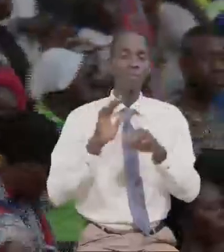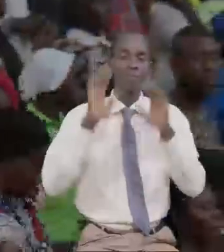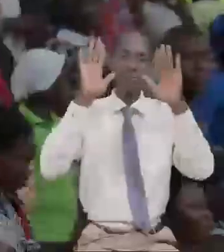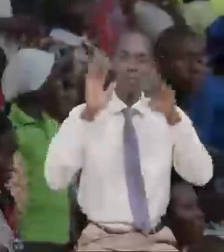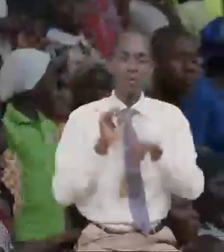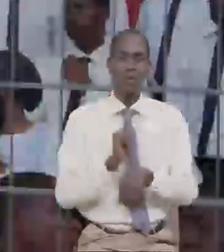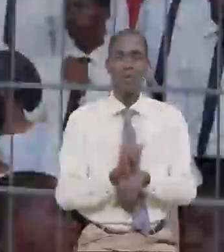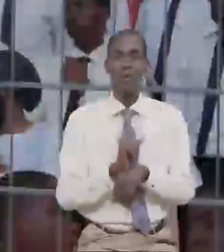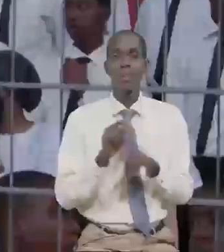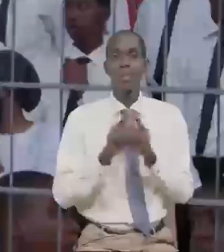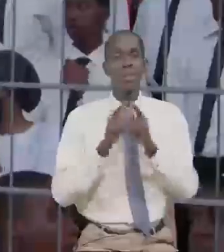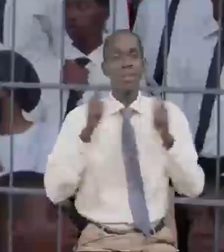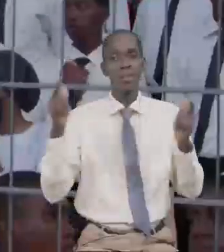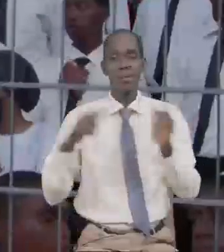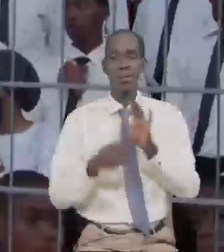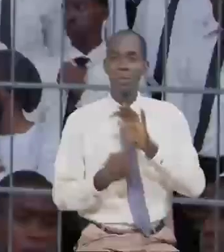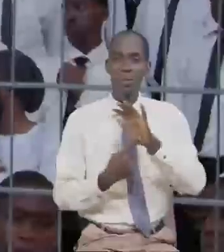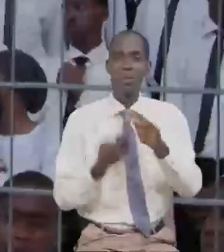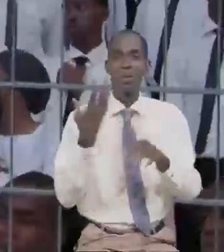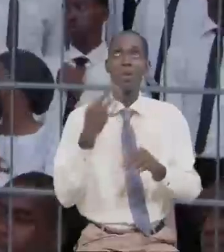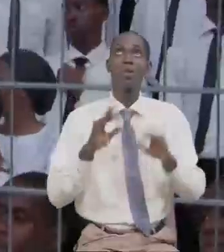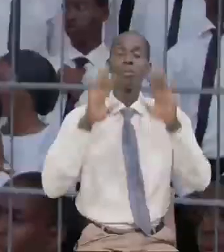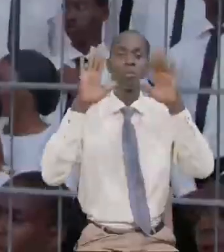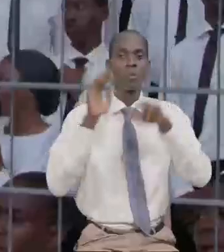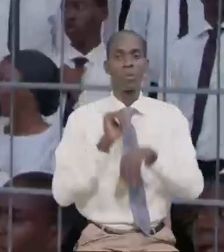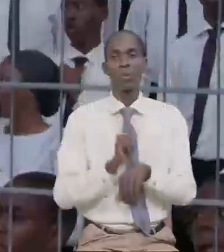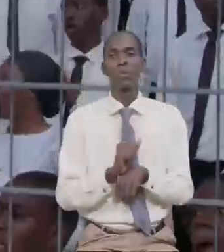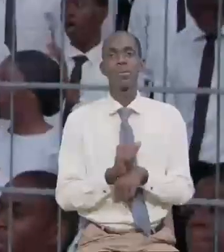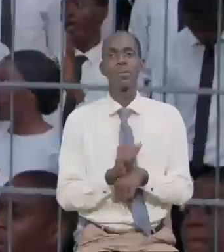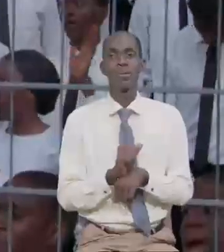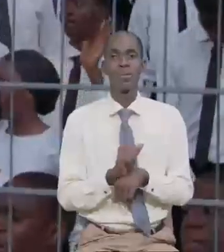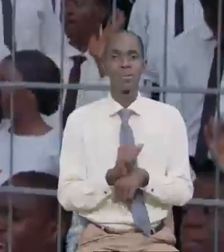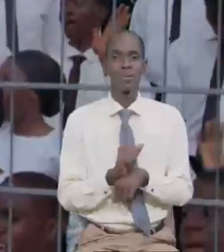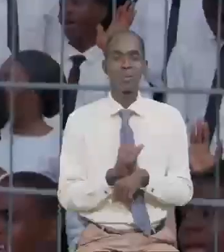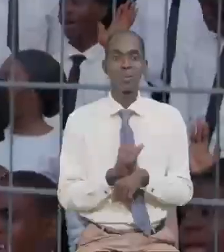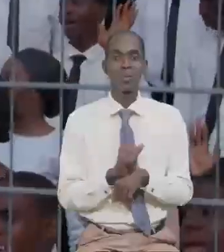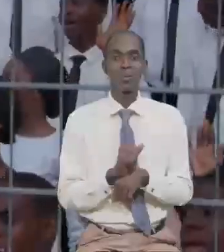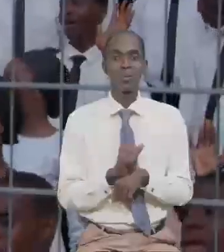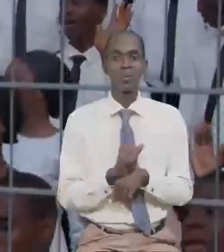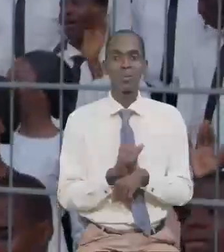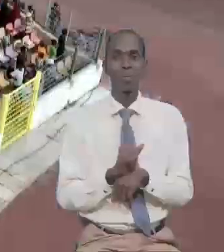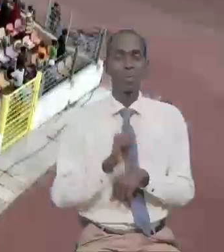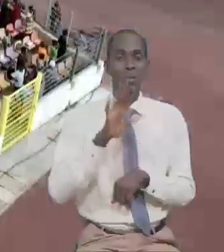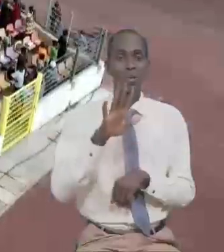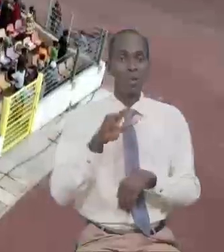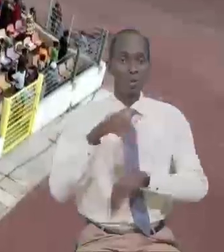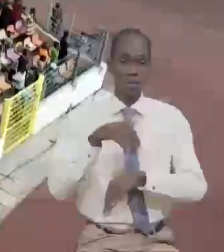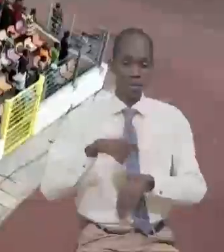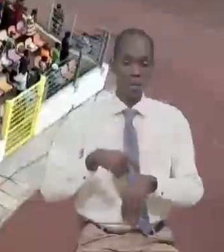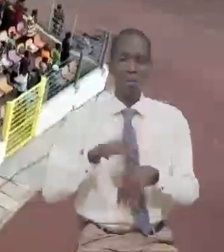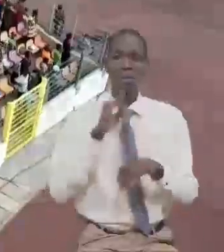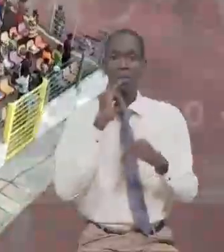has come. I said your night has come. Father, we thank